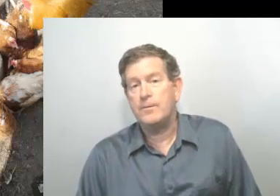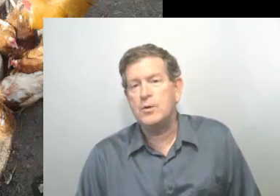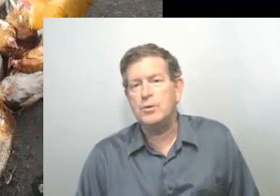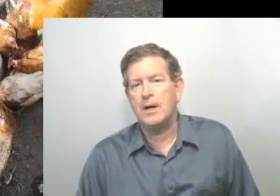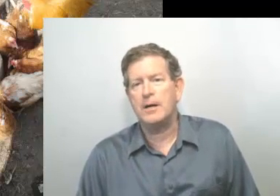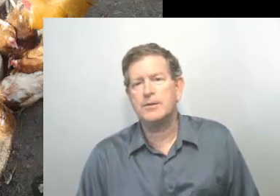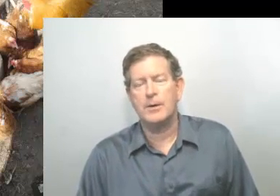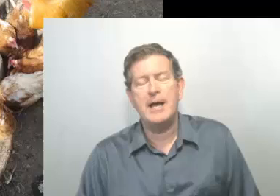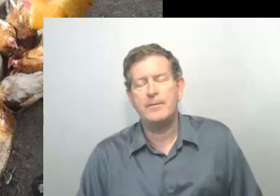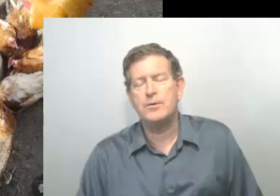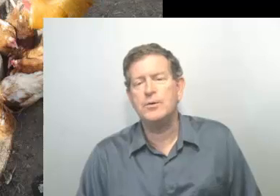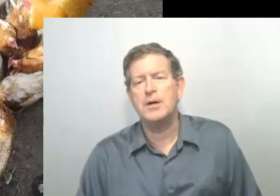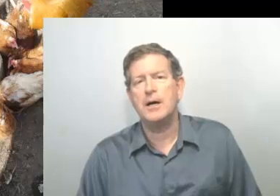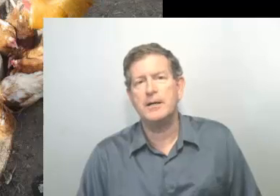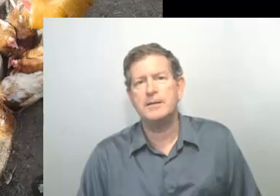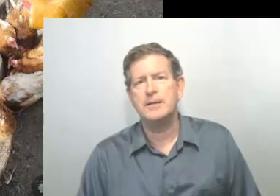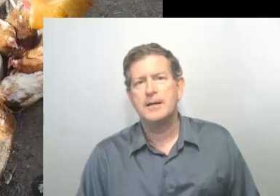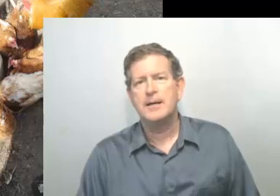We have two dogs,